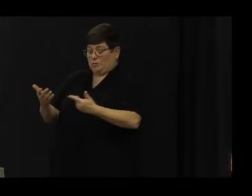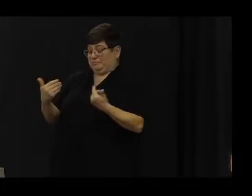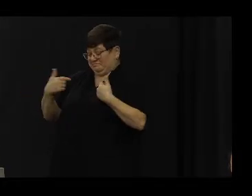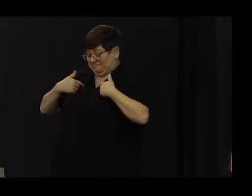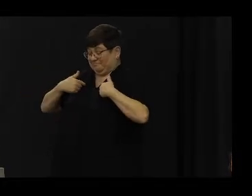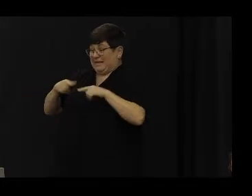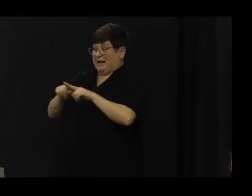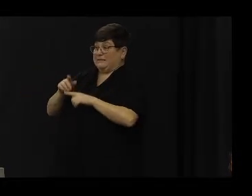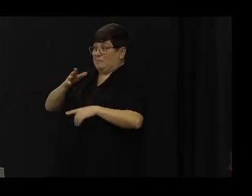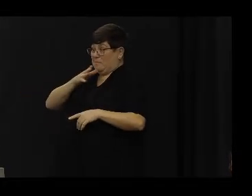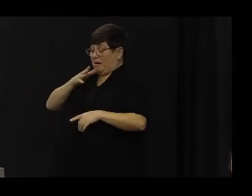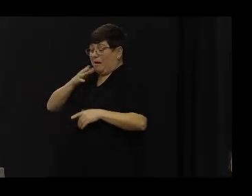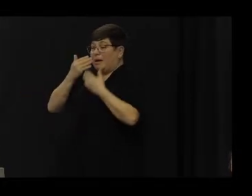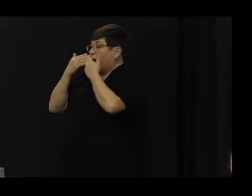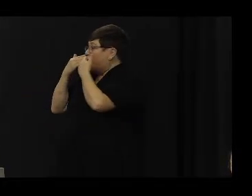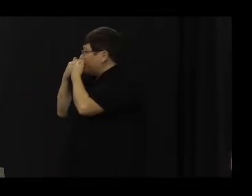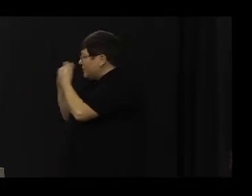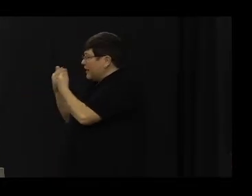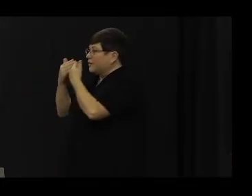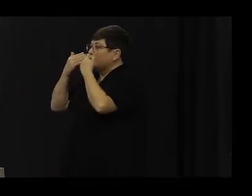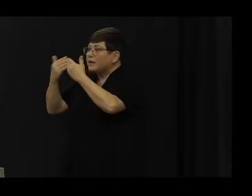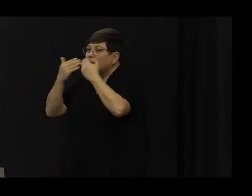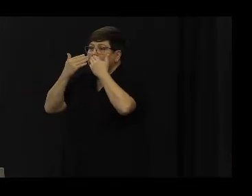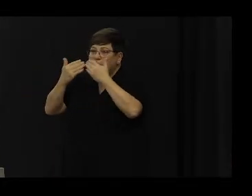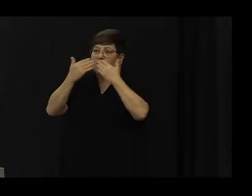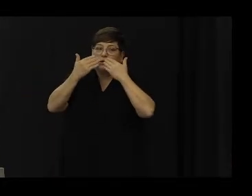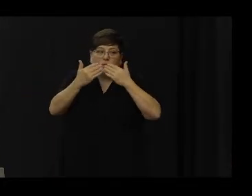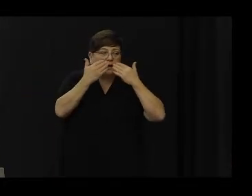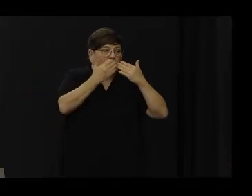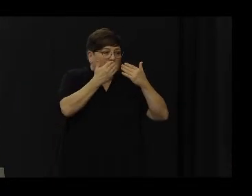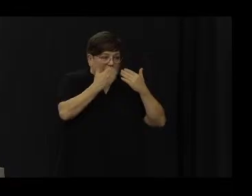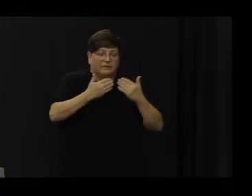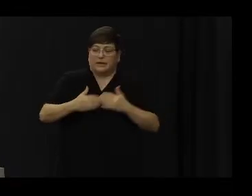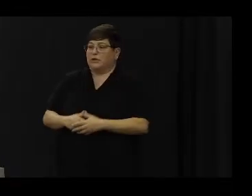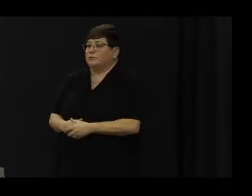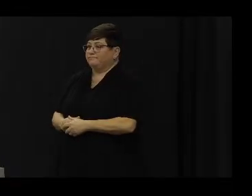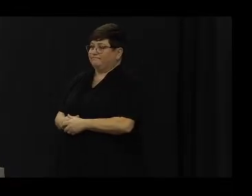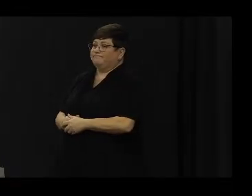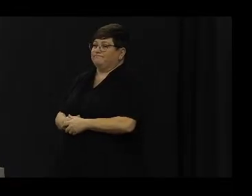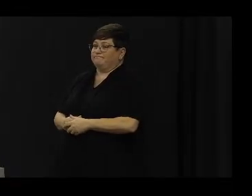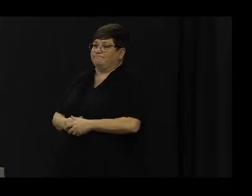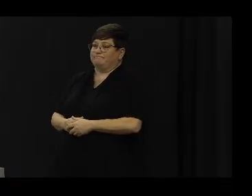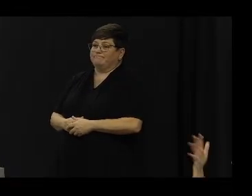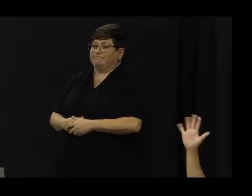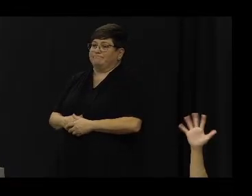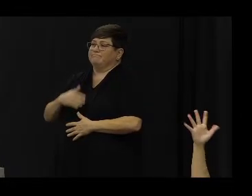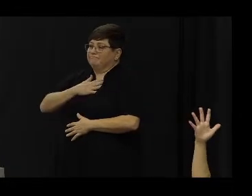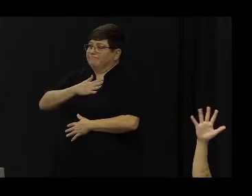mom, thank you, thank you, thank you.